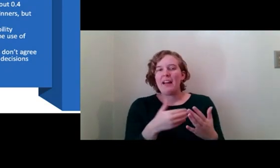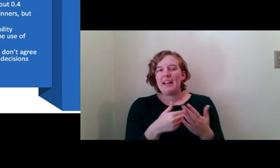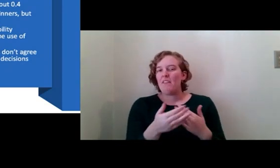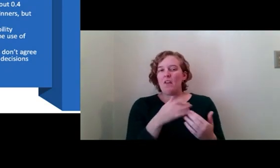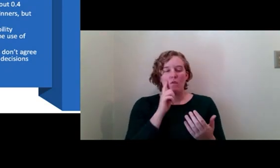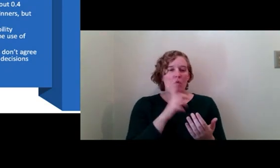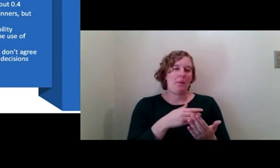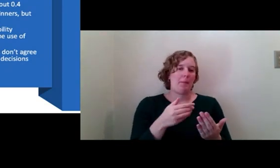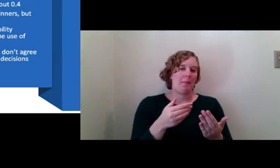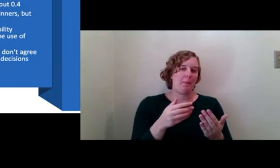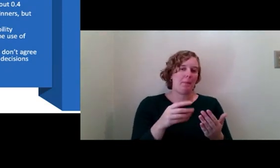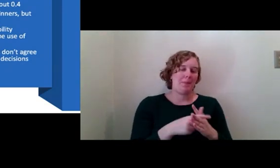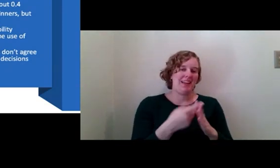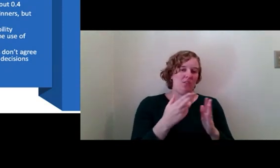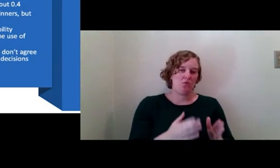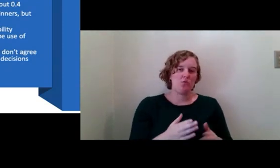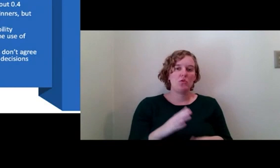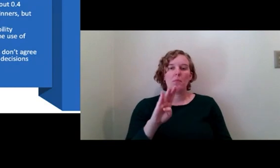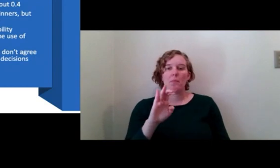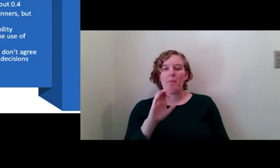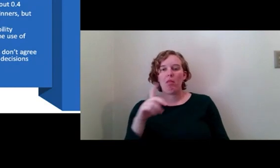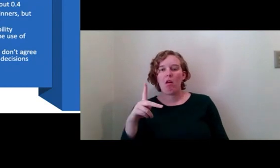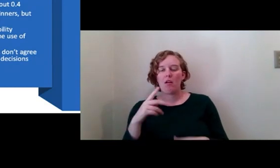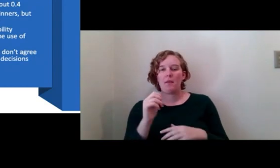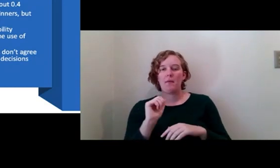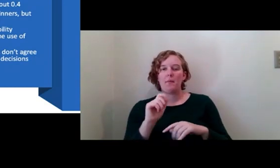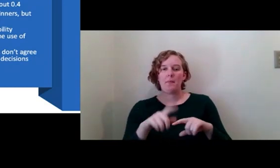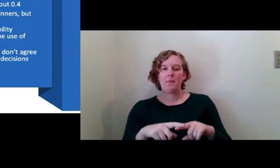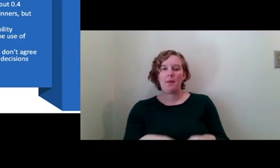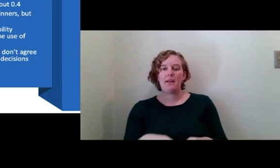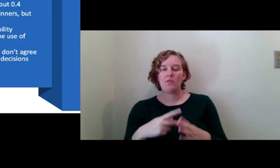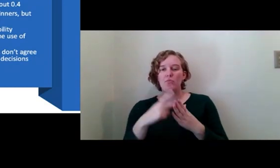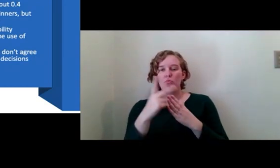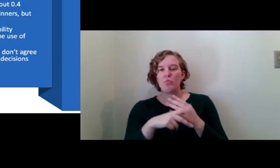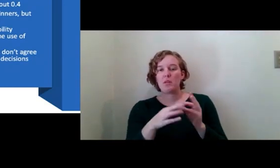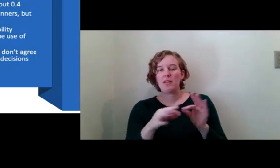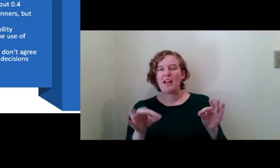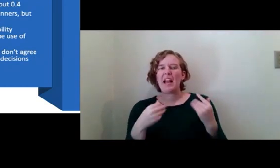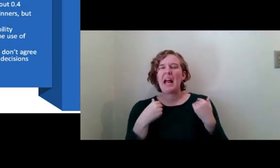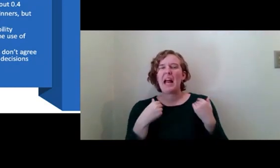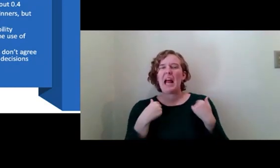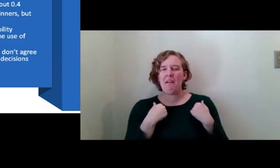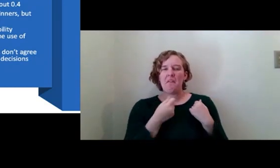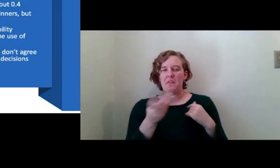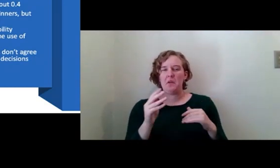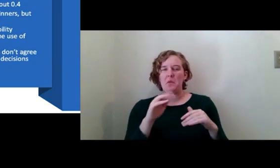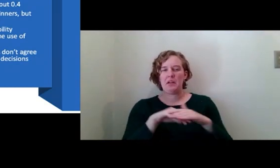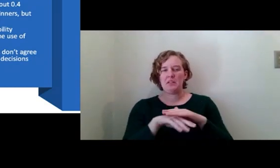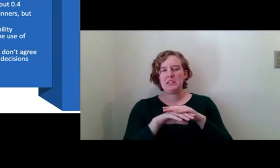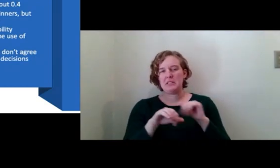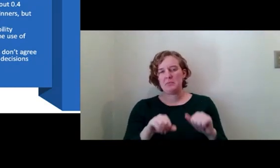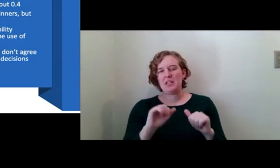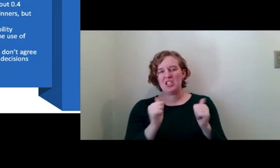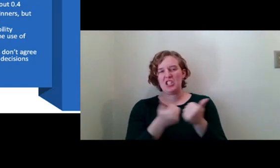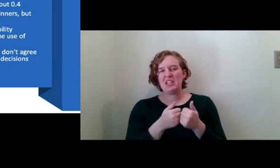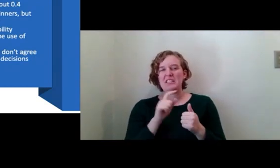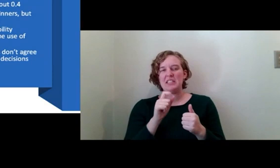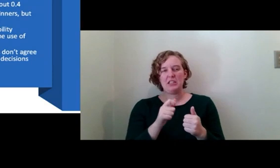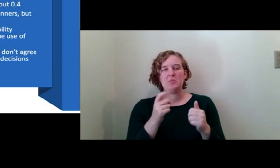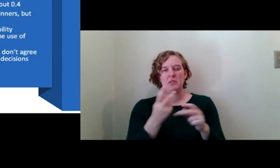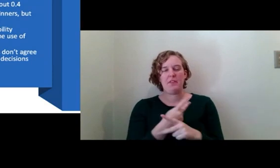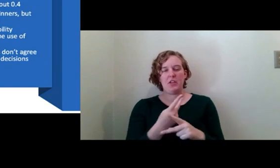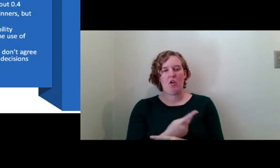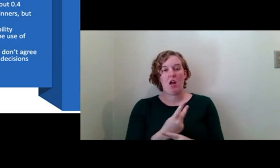in addition, with block-based programming languages, there's also quite a few accessibility challenges that need to be hammered out. And these are really